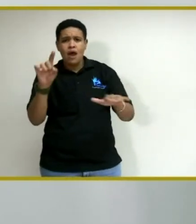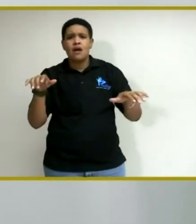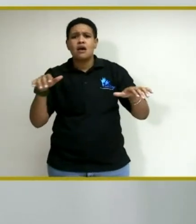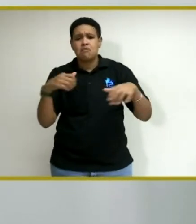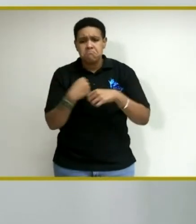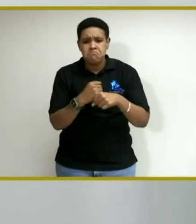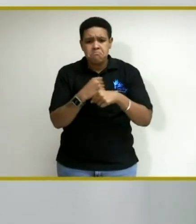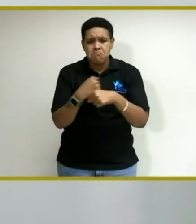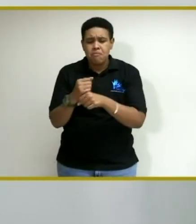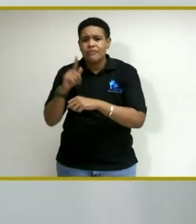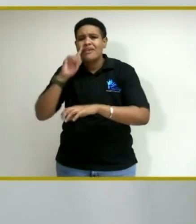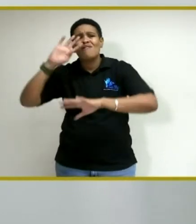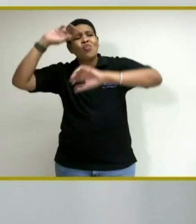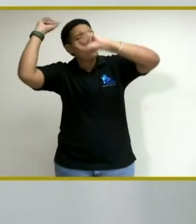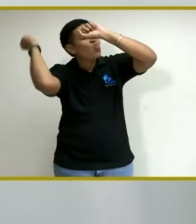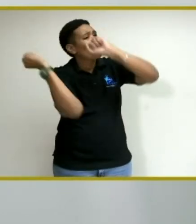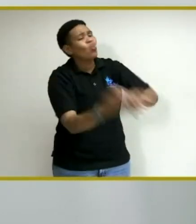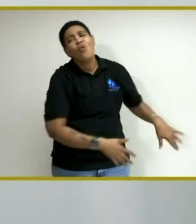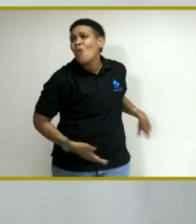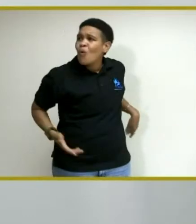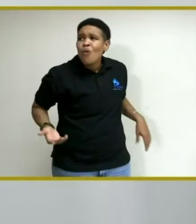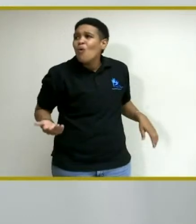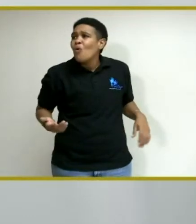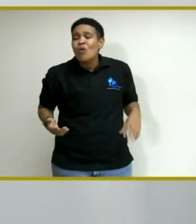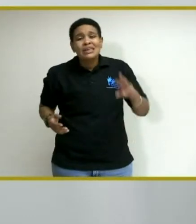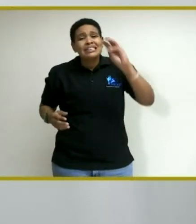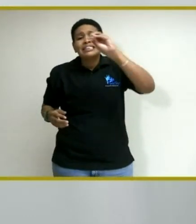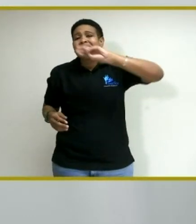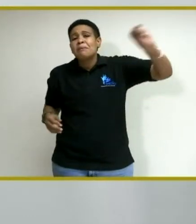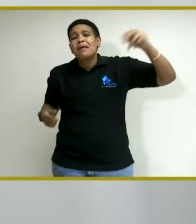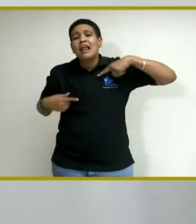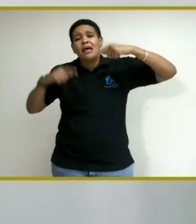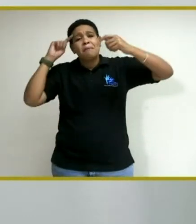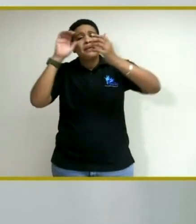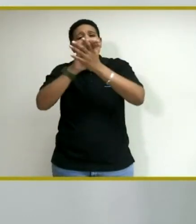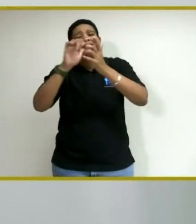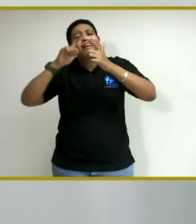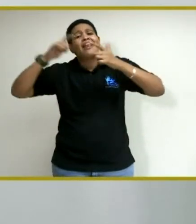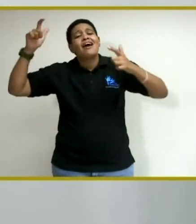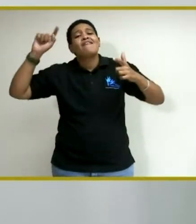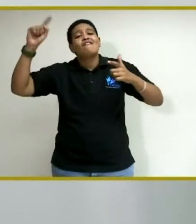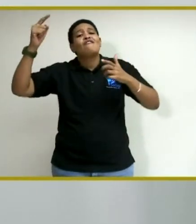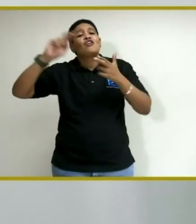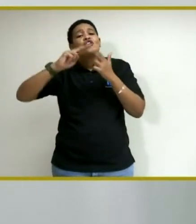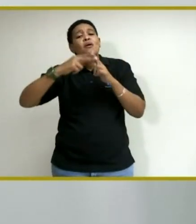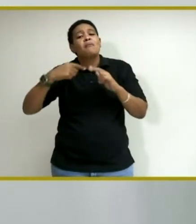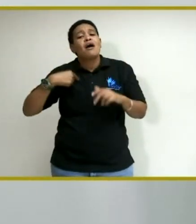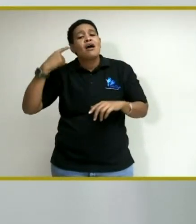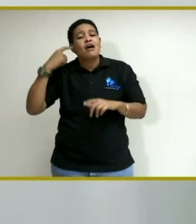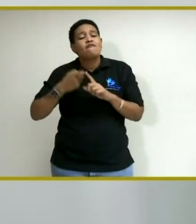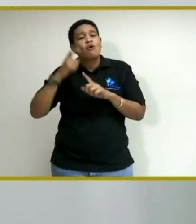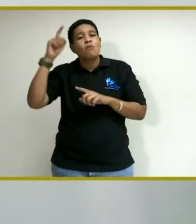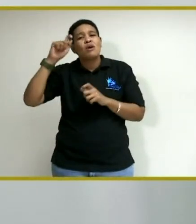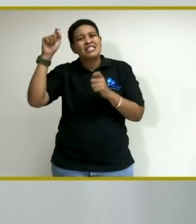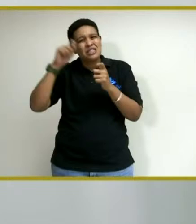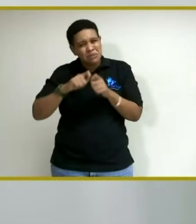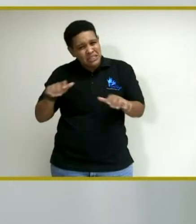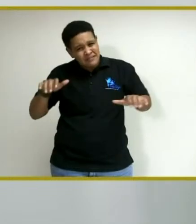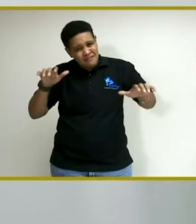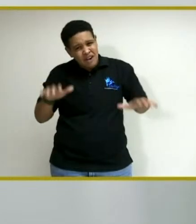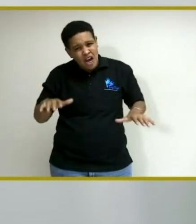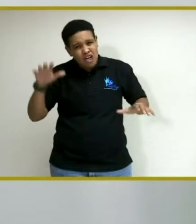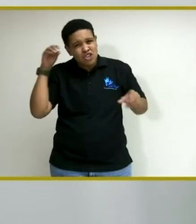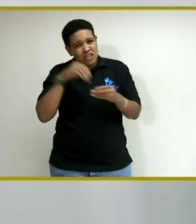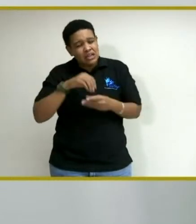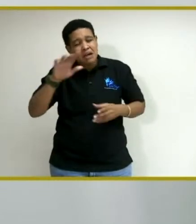manufacturers have had to dump vaccines. 60 million, I believe, is the largest number I've heard from one particular manufacturer. So there are all sorts